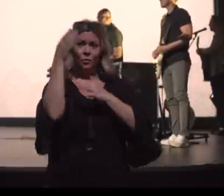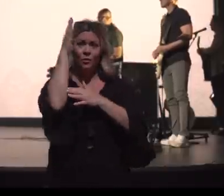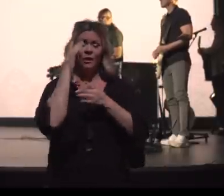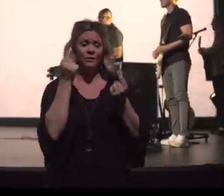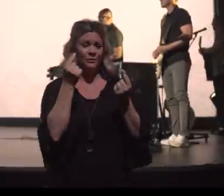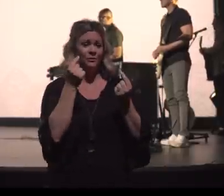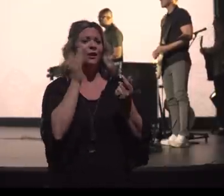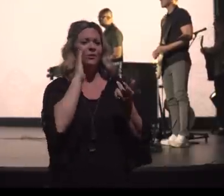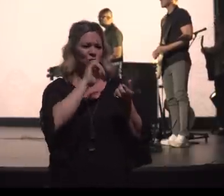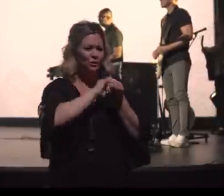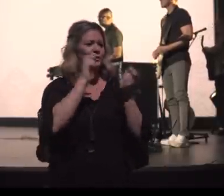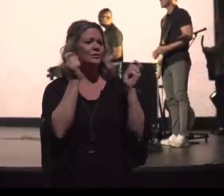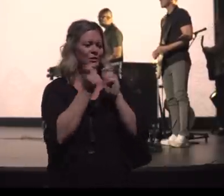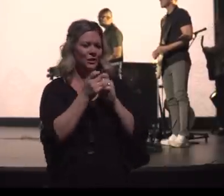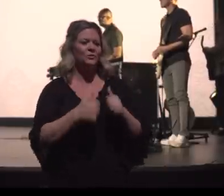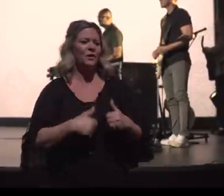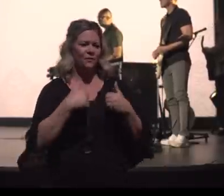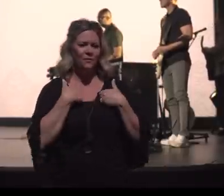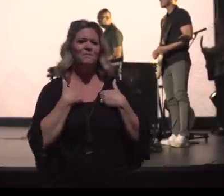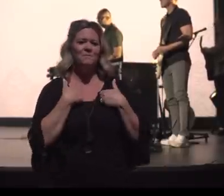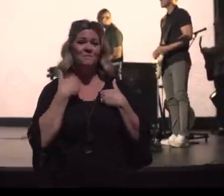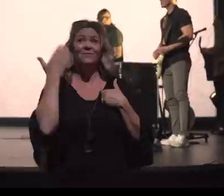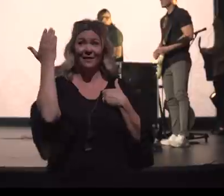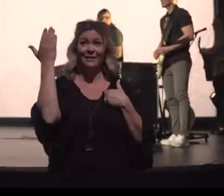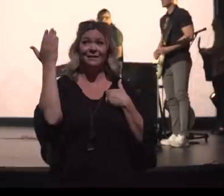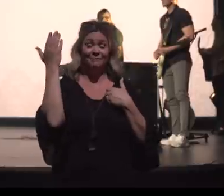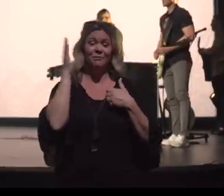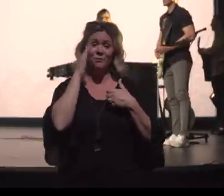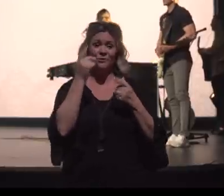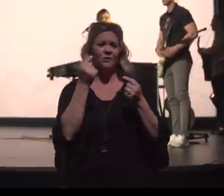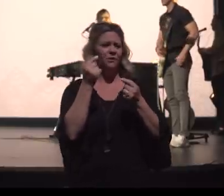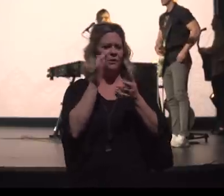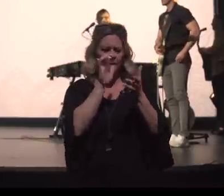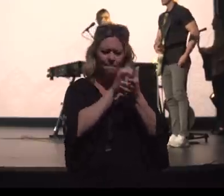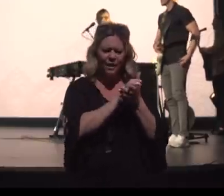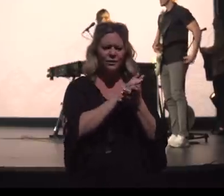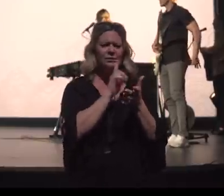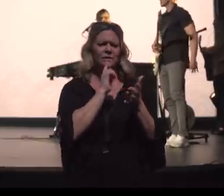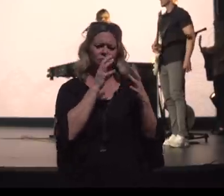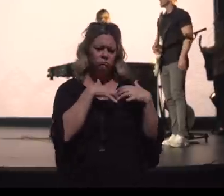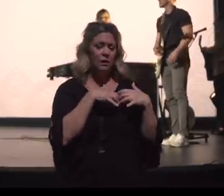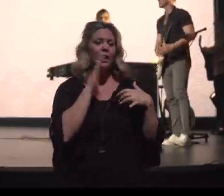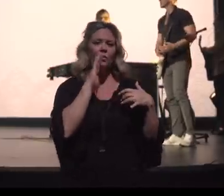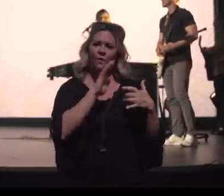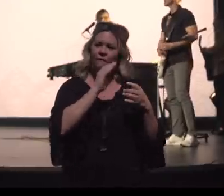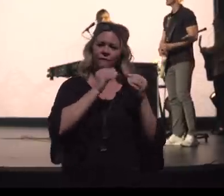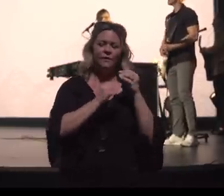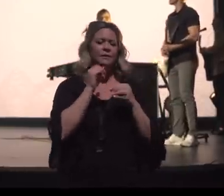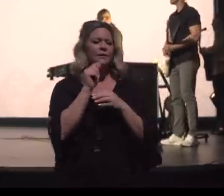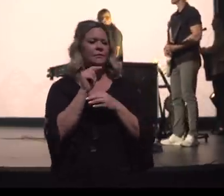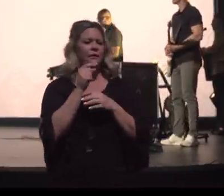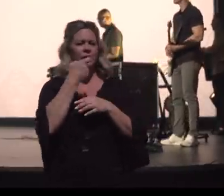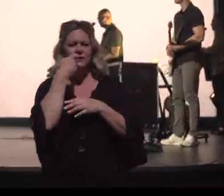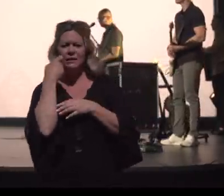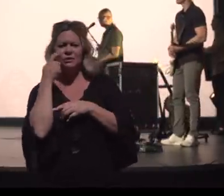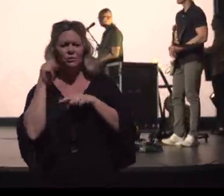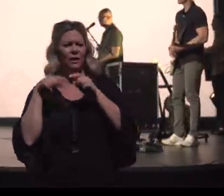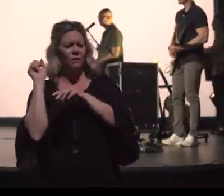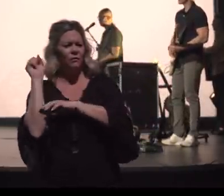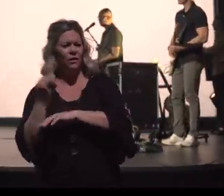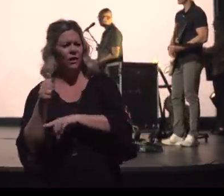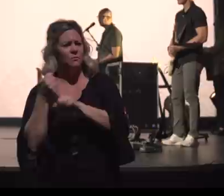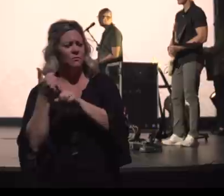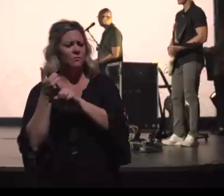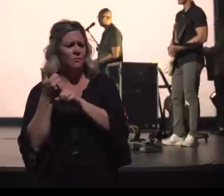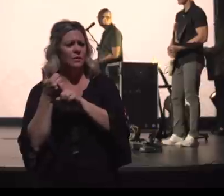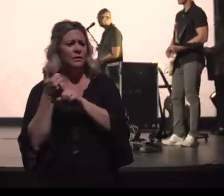will change your life. He specializes in it. He'll take that marriage that seems crumbling, and he can turn it around. He'll take that addiction that you can't overcome